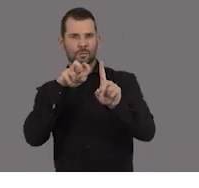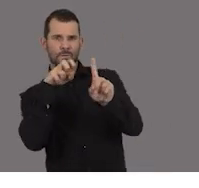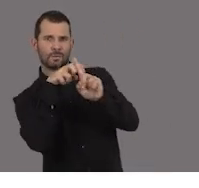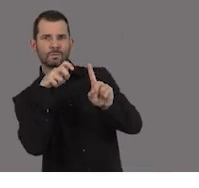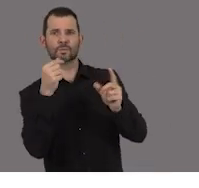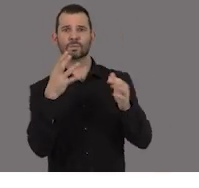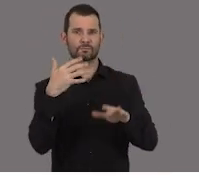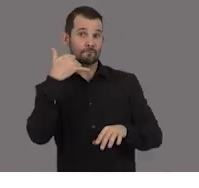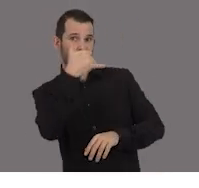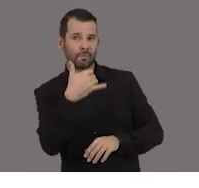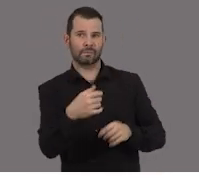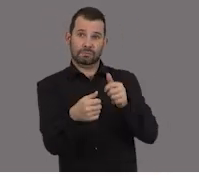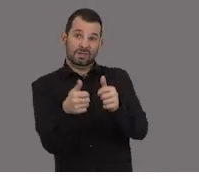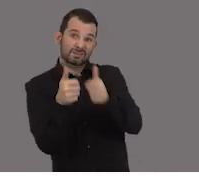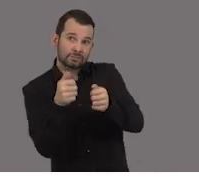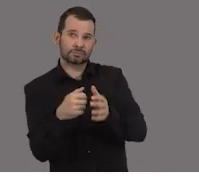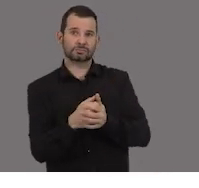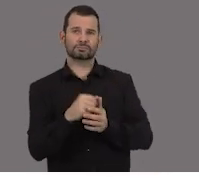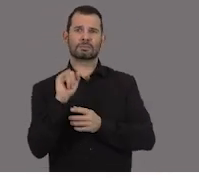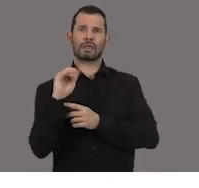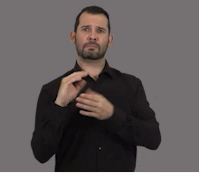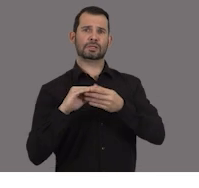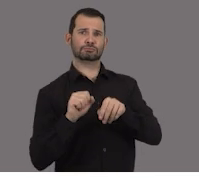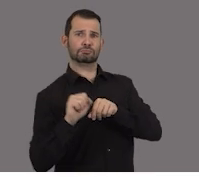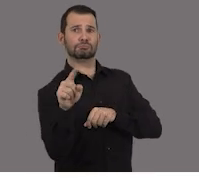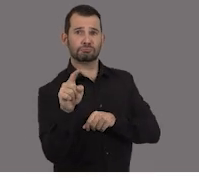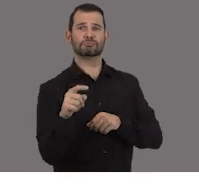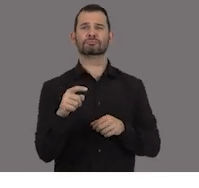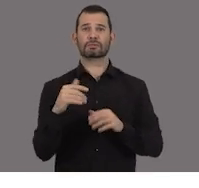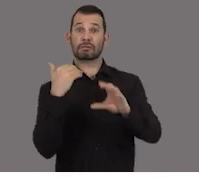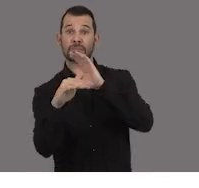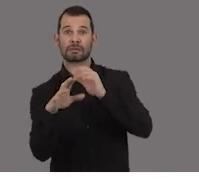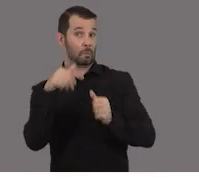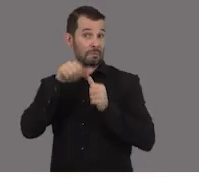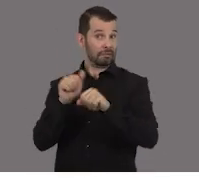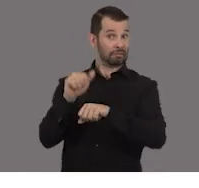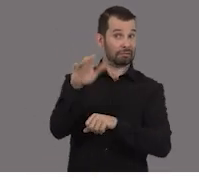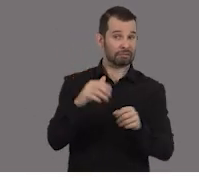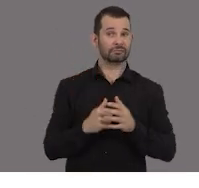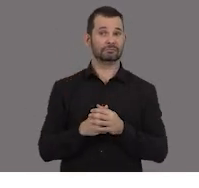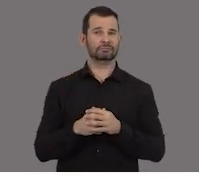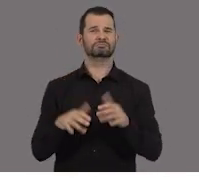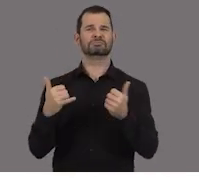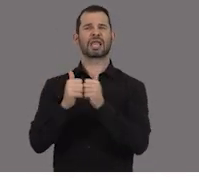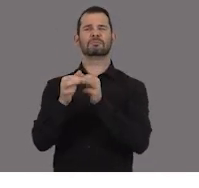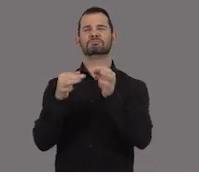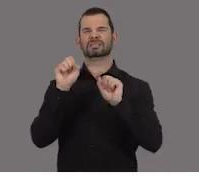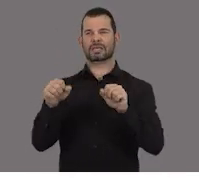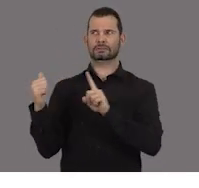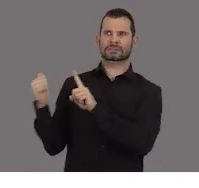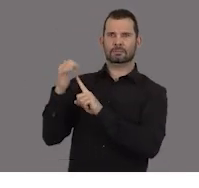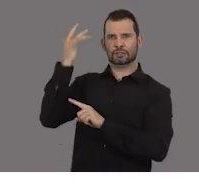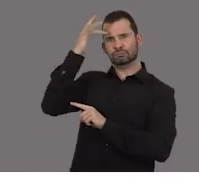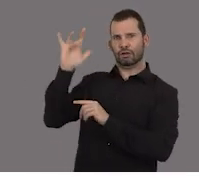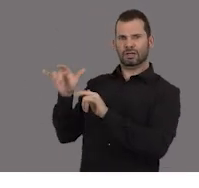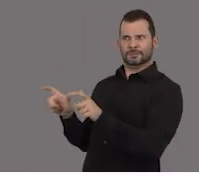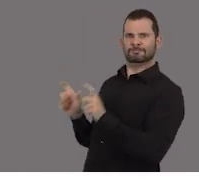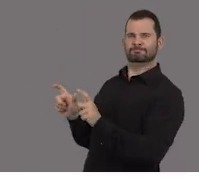telephone, text, instant messaging, email, or mail. Here is how you can be scam